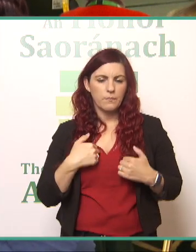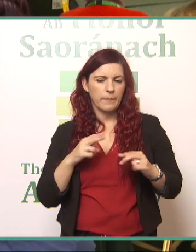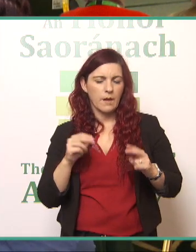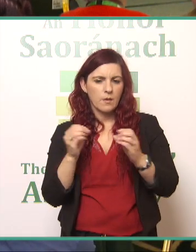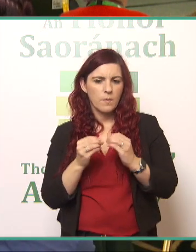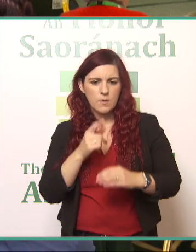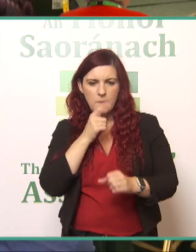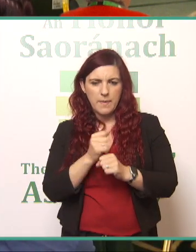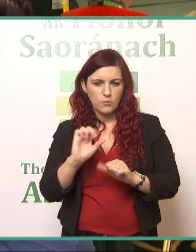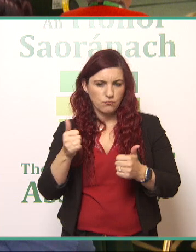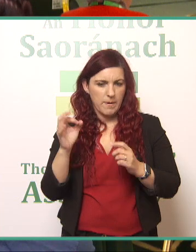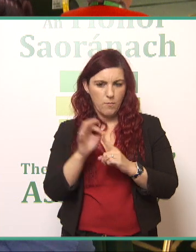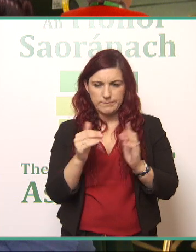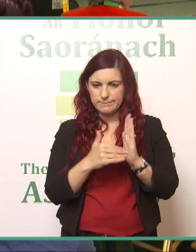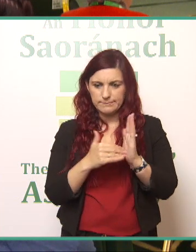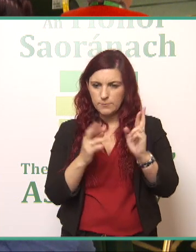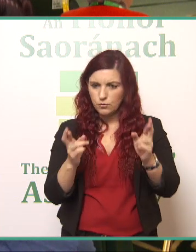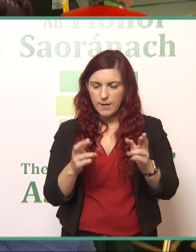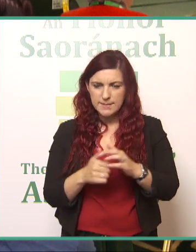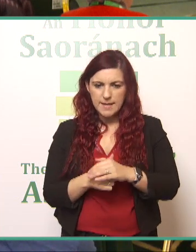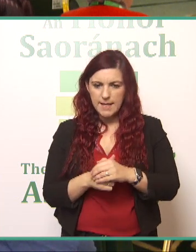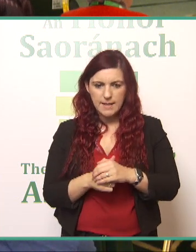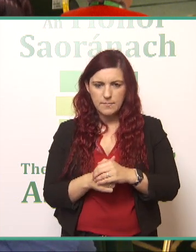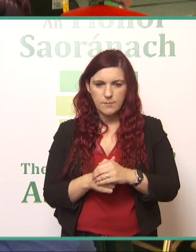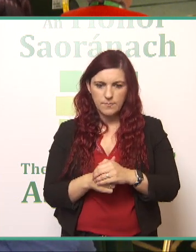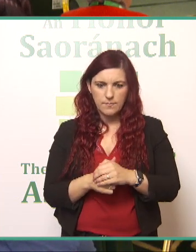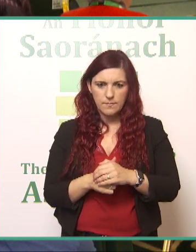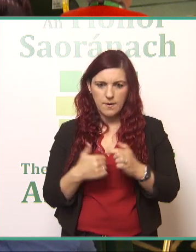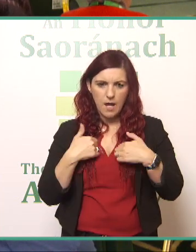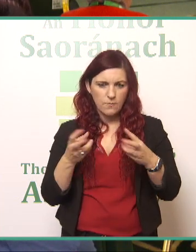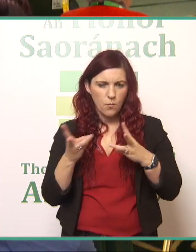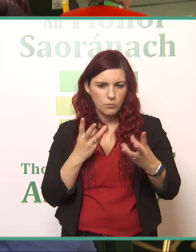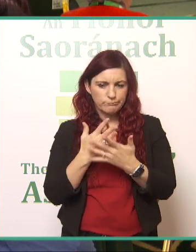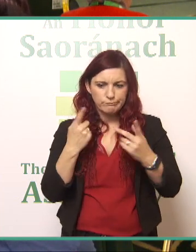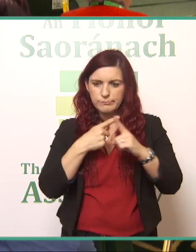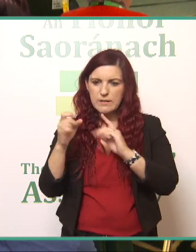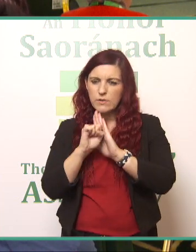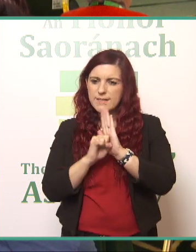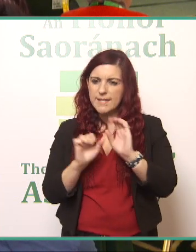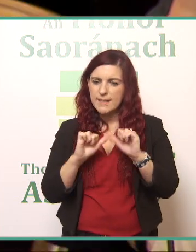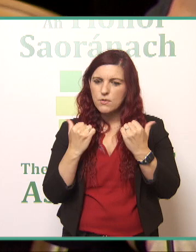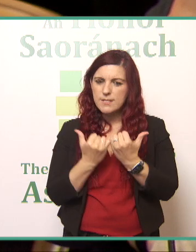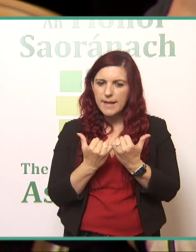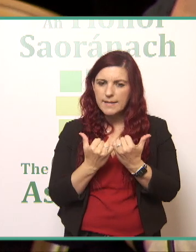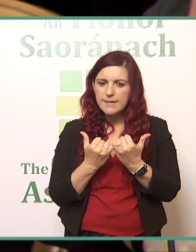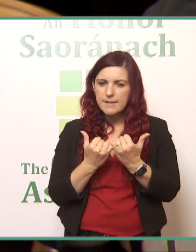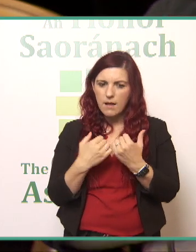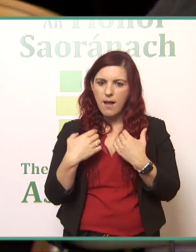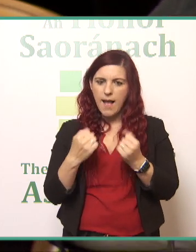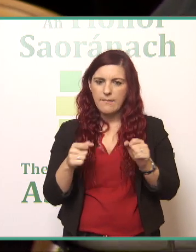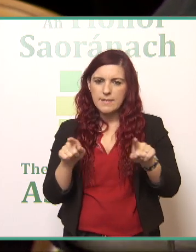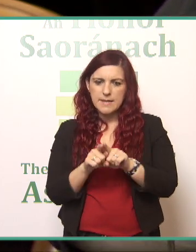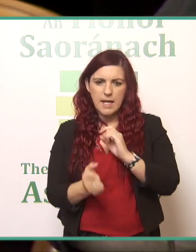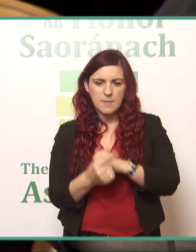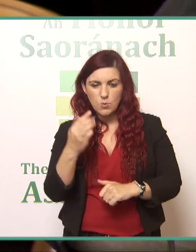great point. You're absolutely right. And I would have worked in several state agencies that are wrestling with that same problem. In other words,